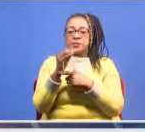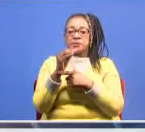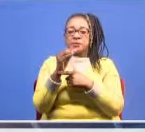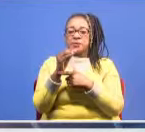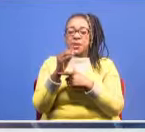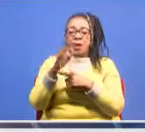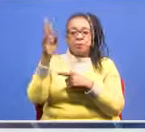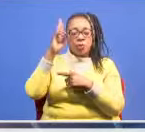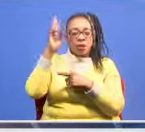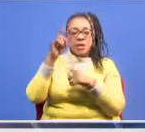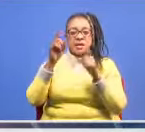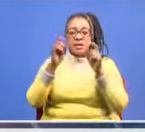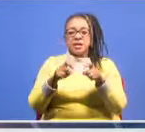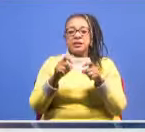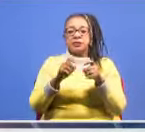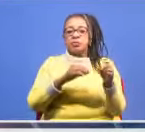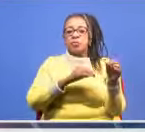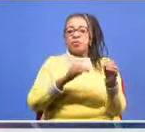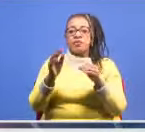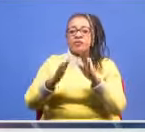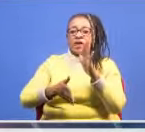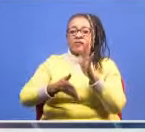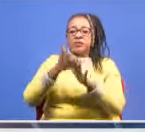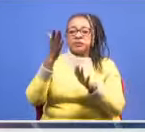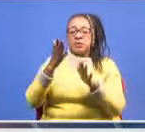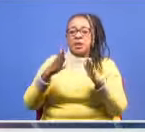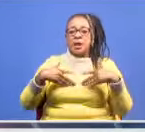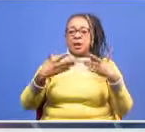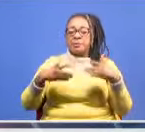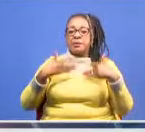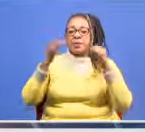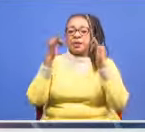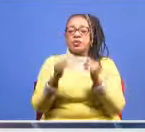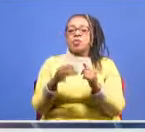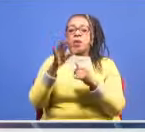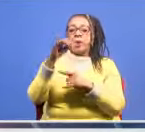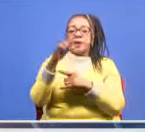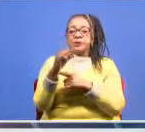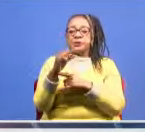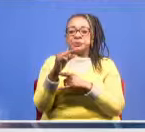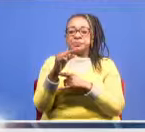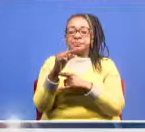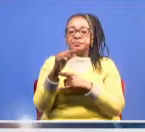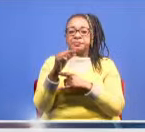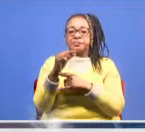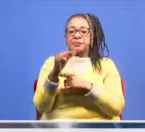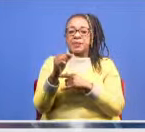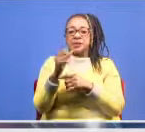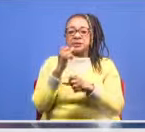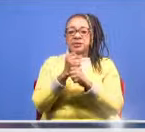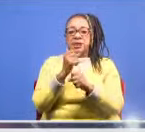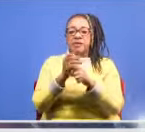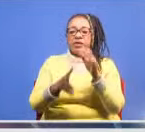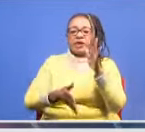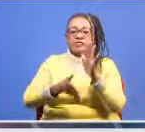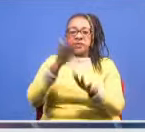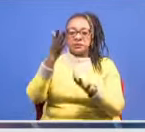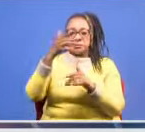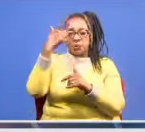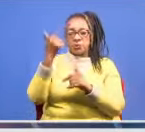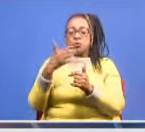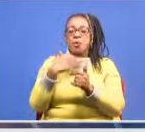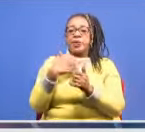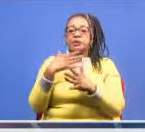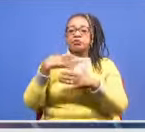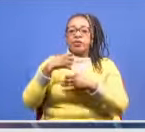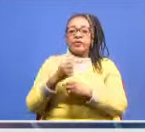to really move very fast. I'm happy that the new IG has really moved the speed we want, because people really want confidence. Right now, I